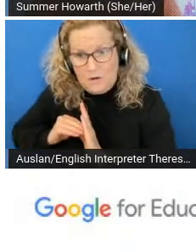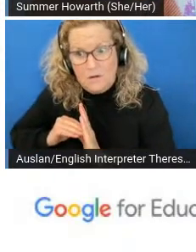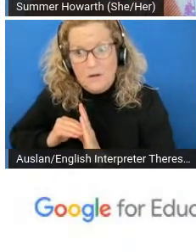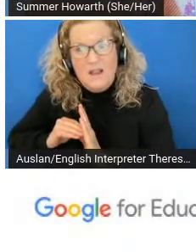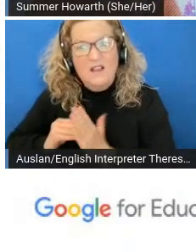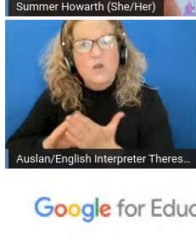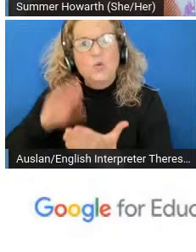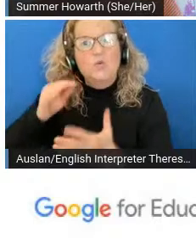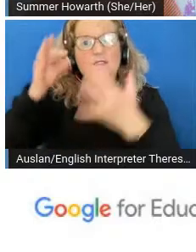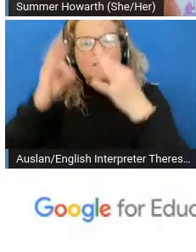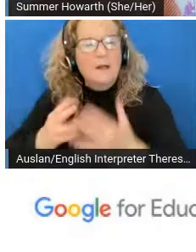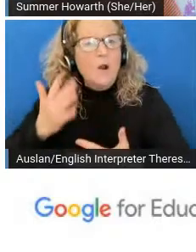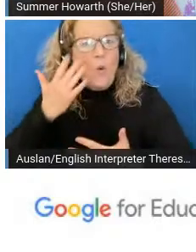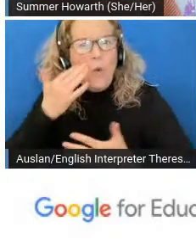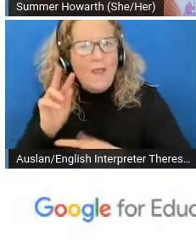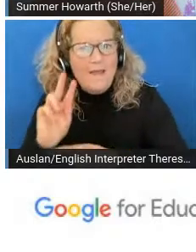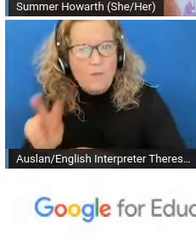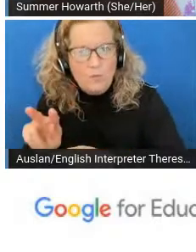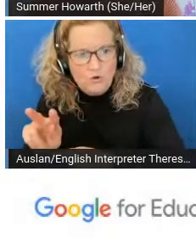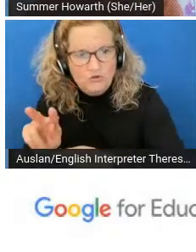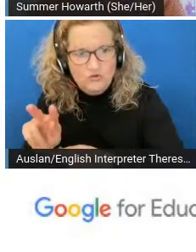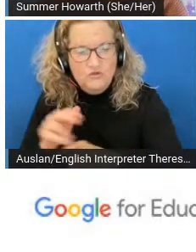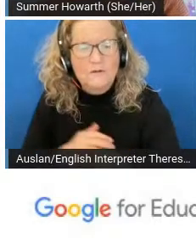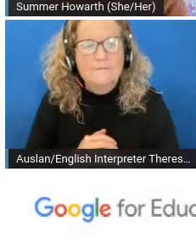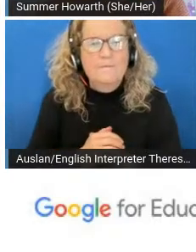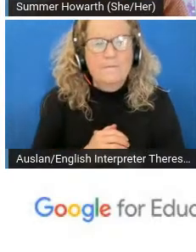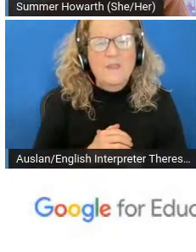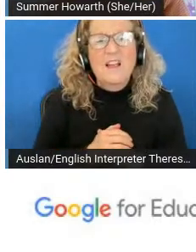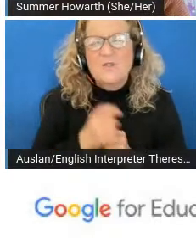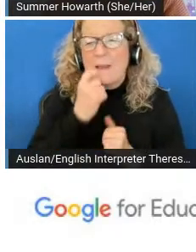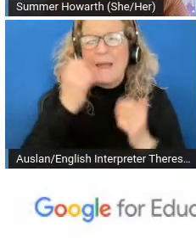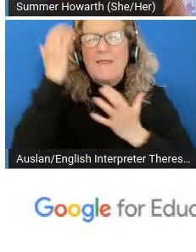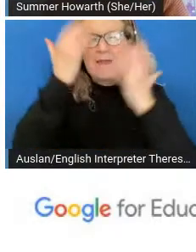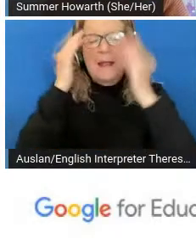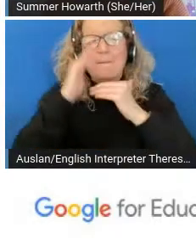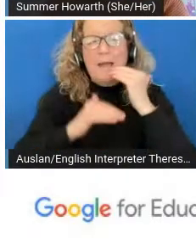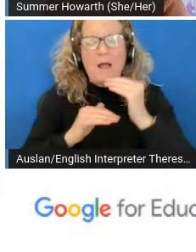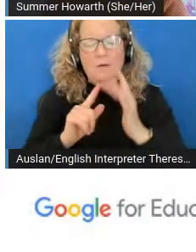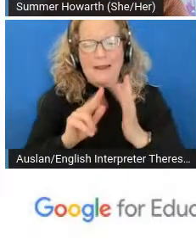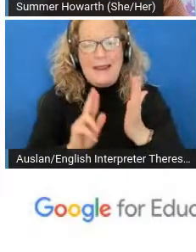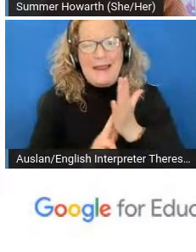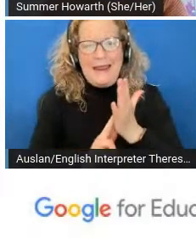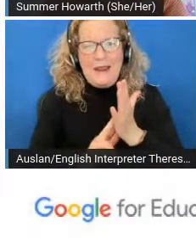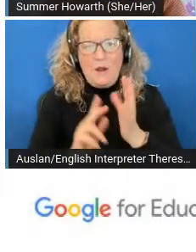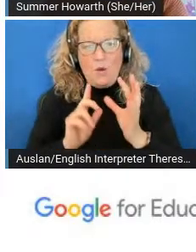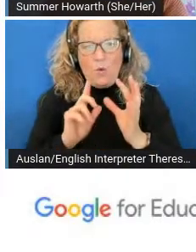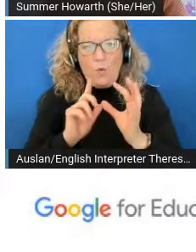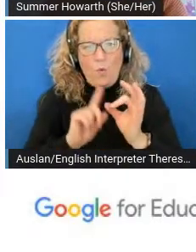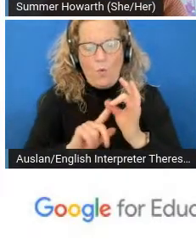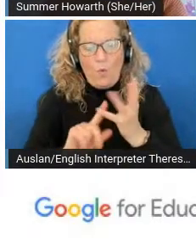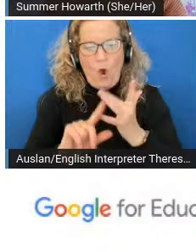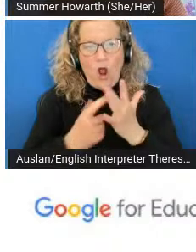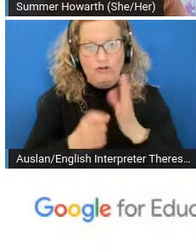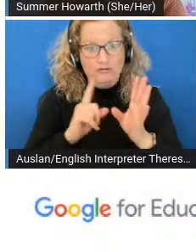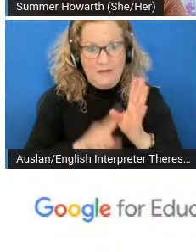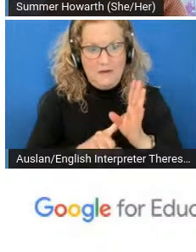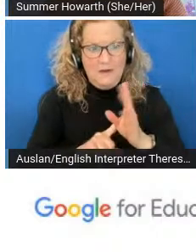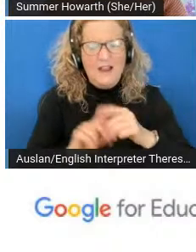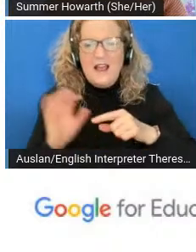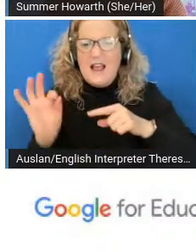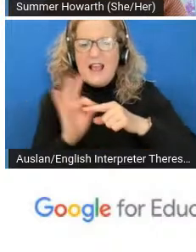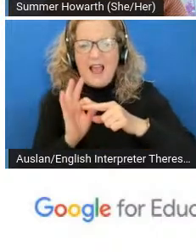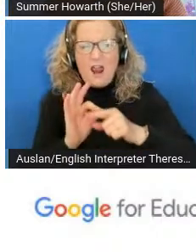times? So I was just kind of thinking through inquiry and putting these colored dots on just to represent for me